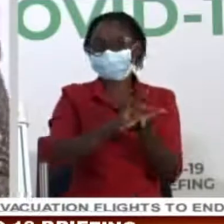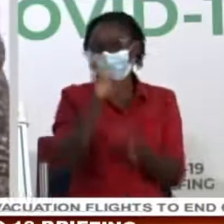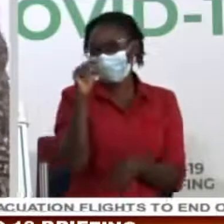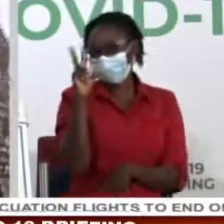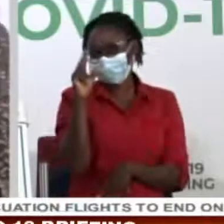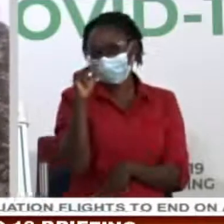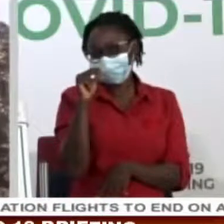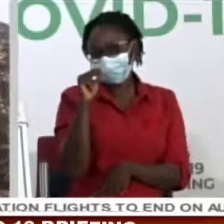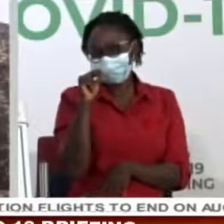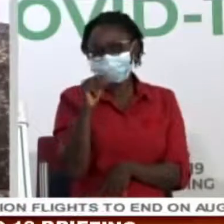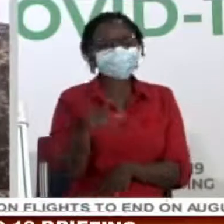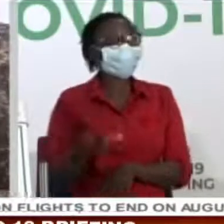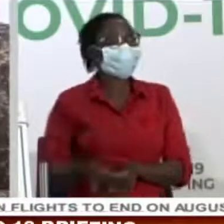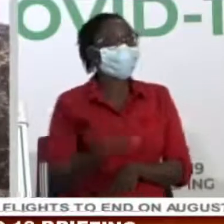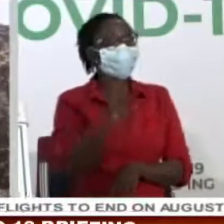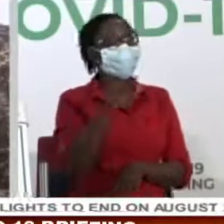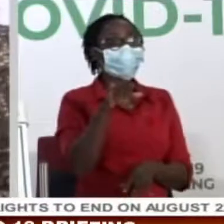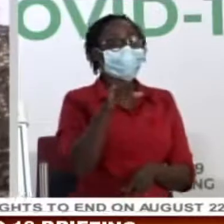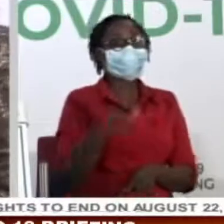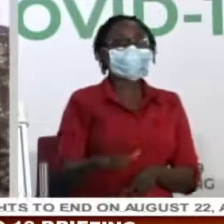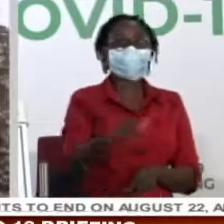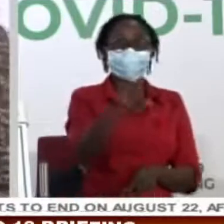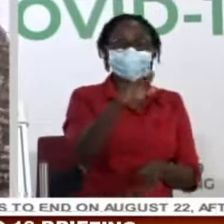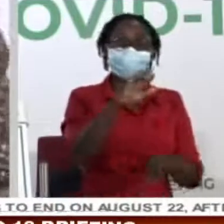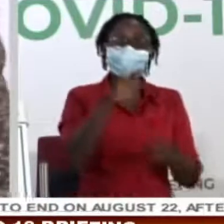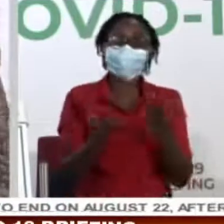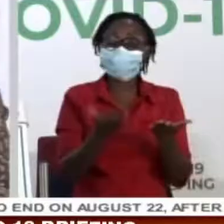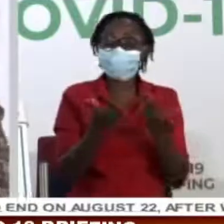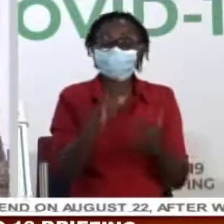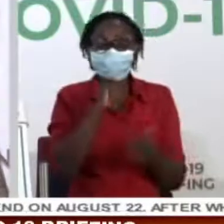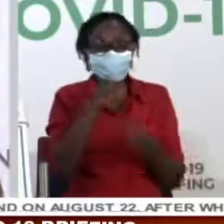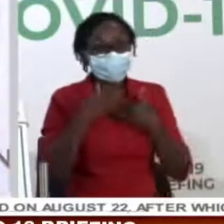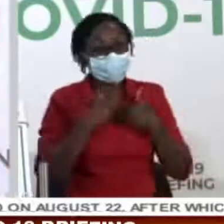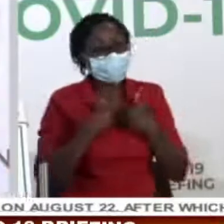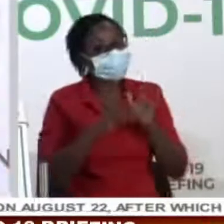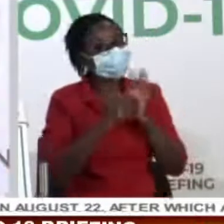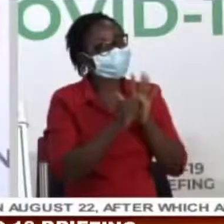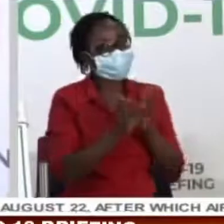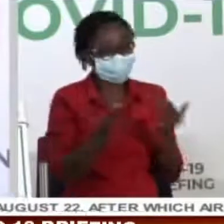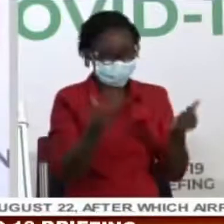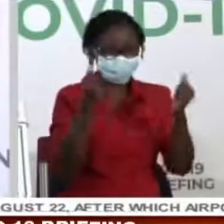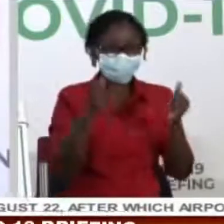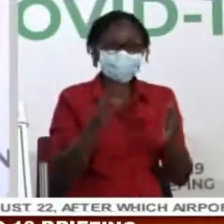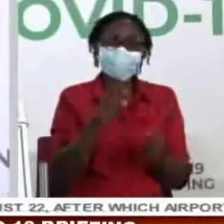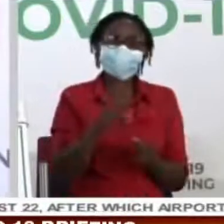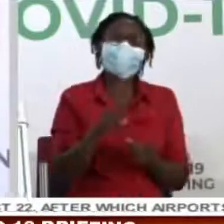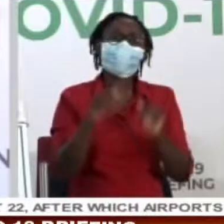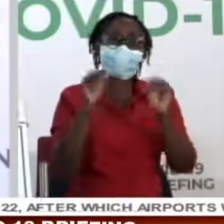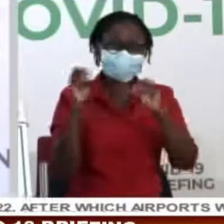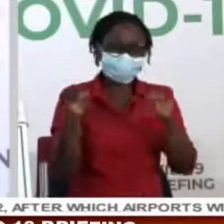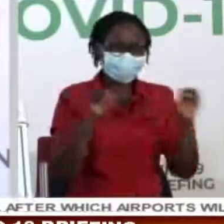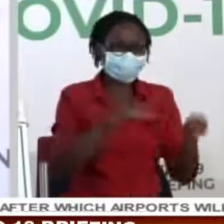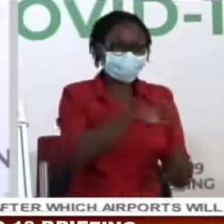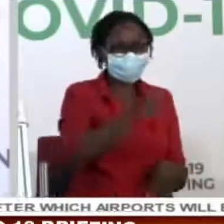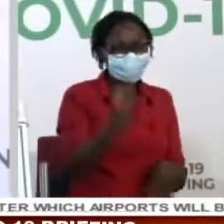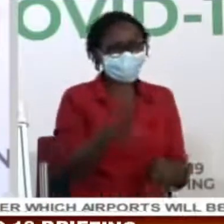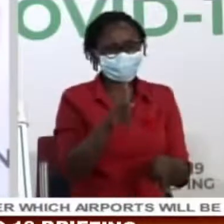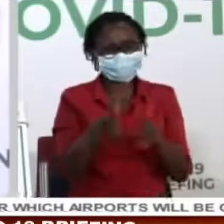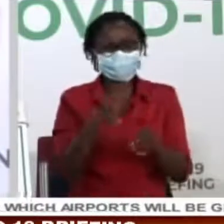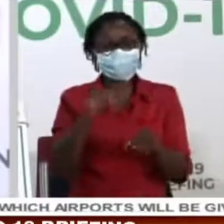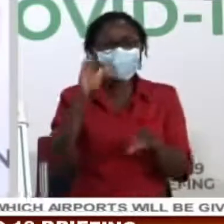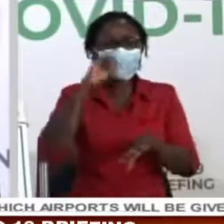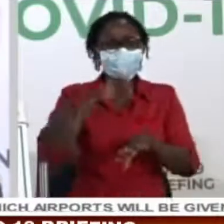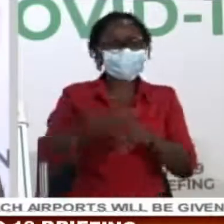While you may not develop symptoms immediately, you could unknowingly infect others, and gradually you